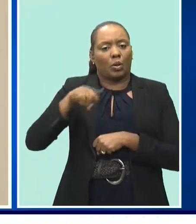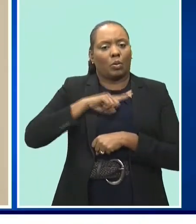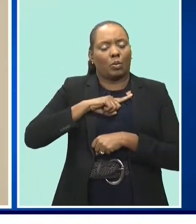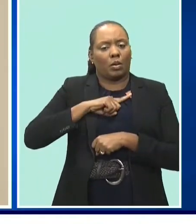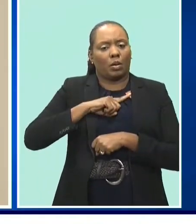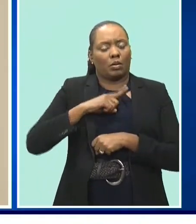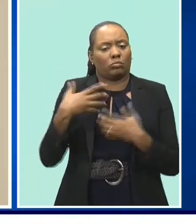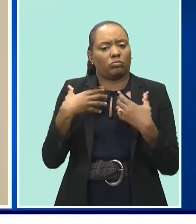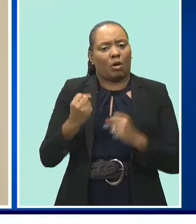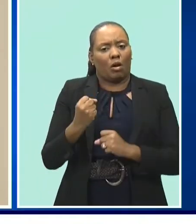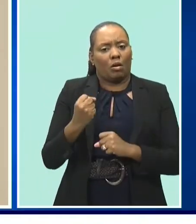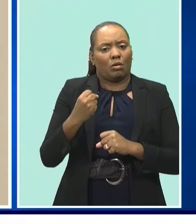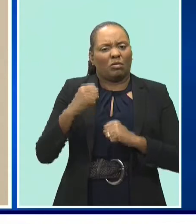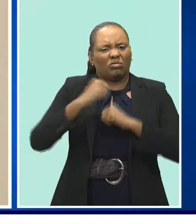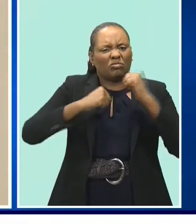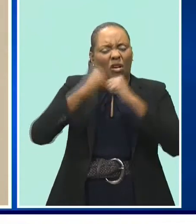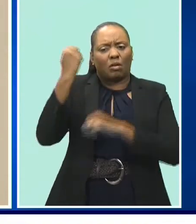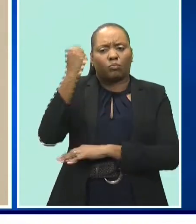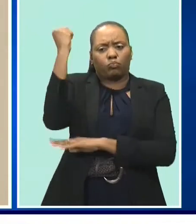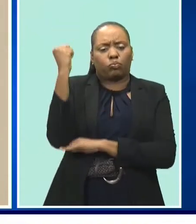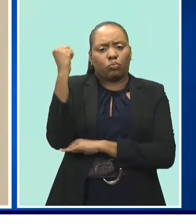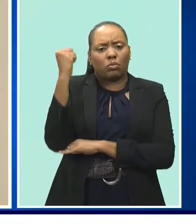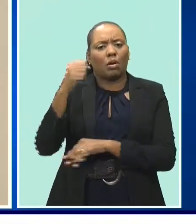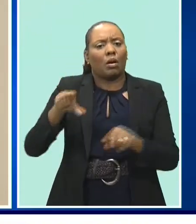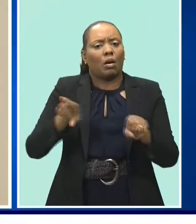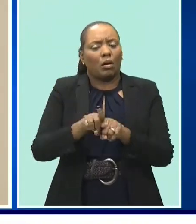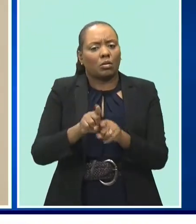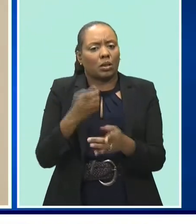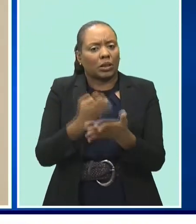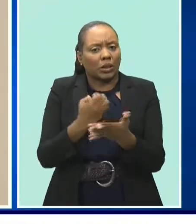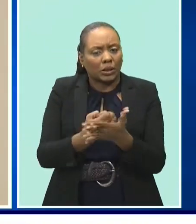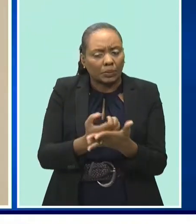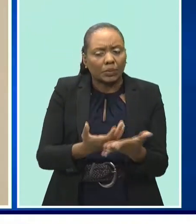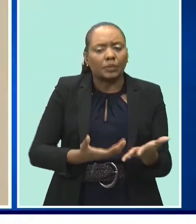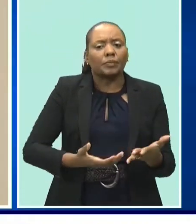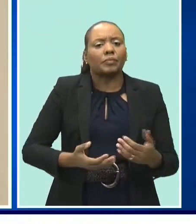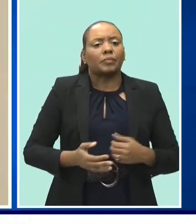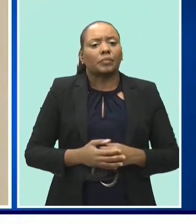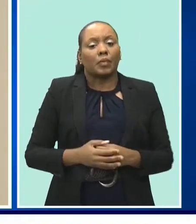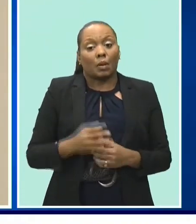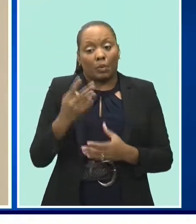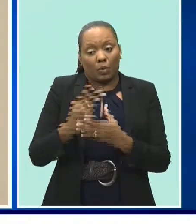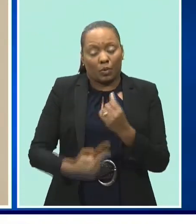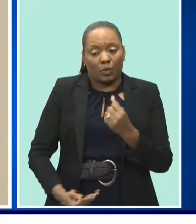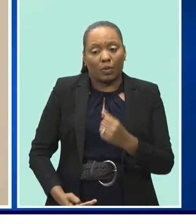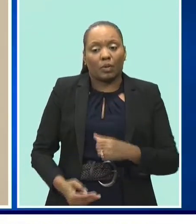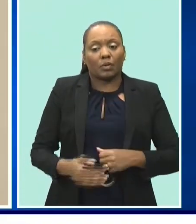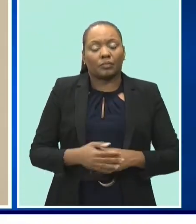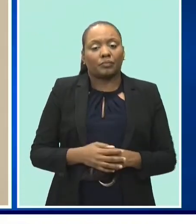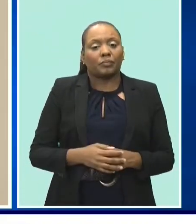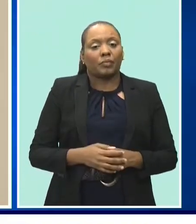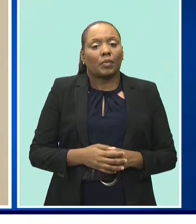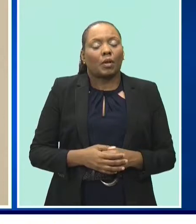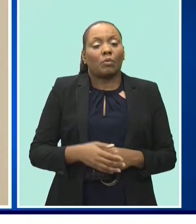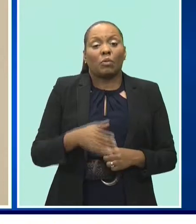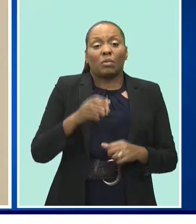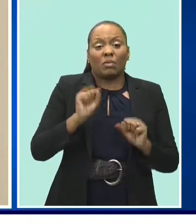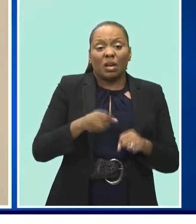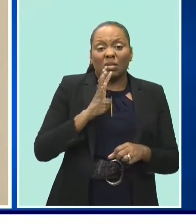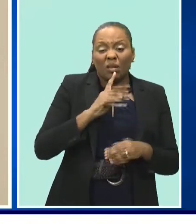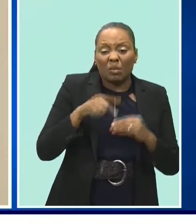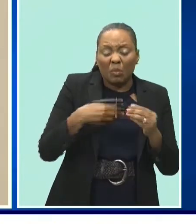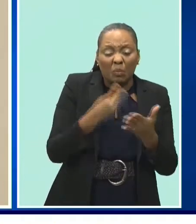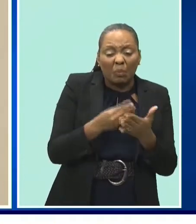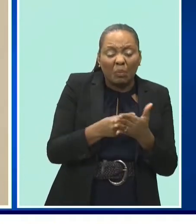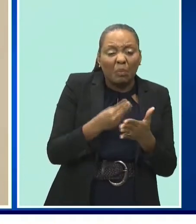has to be, because it makes no sense to talk about your balance of payments if you do not have a country in which to function,